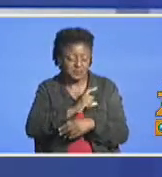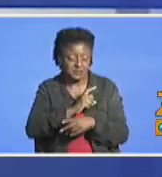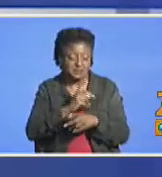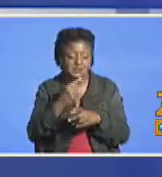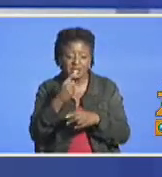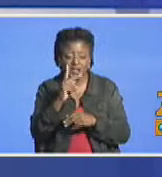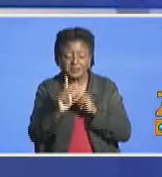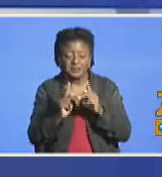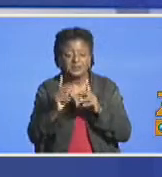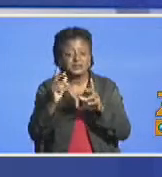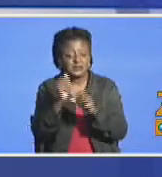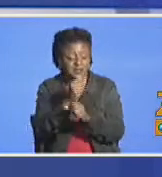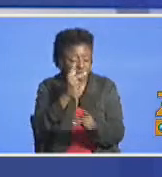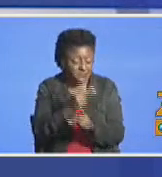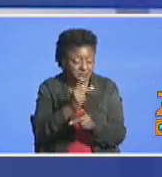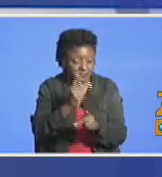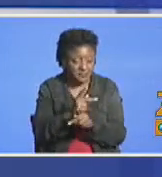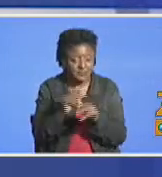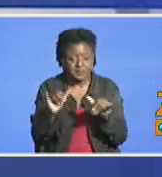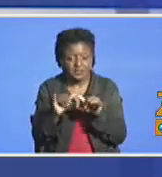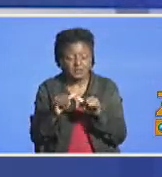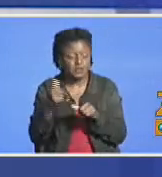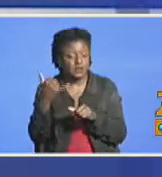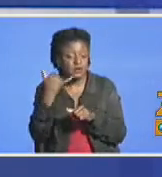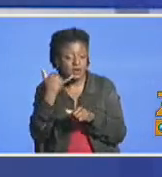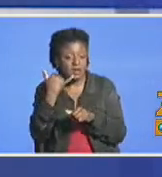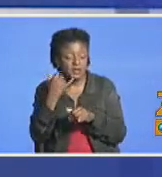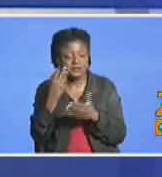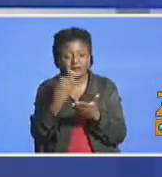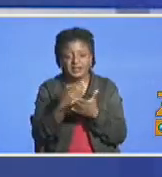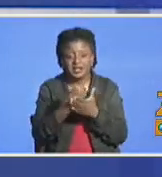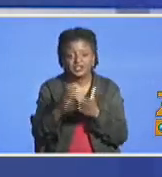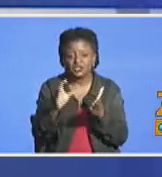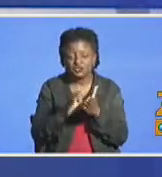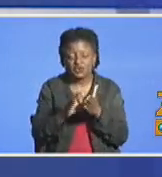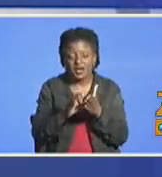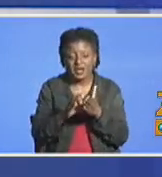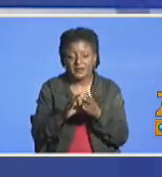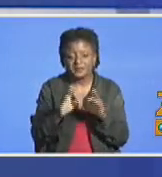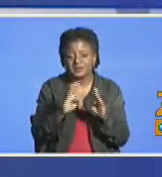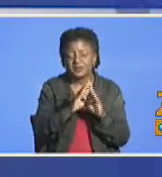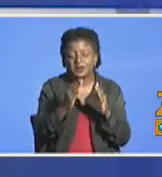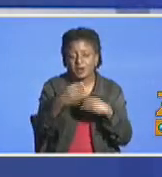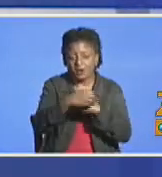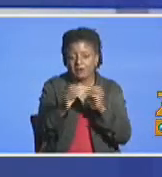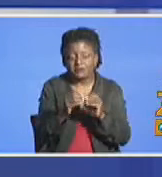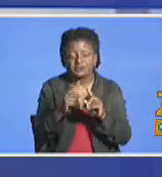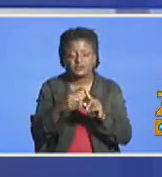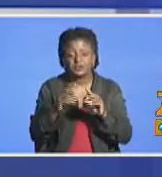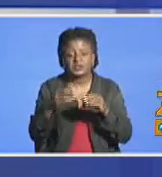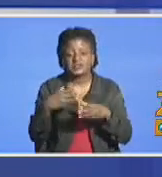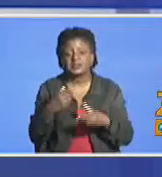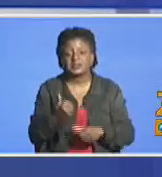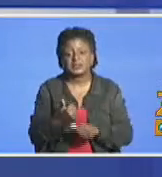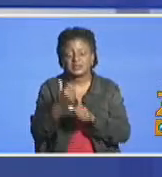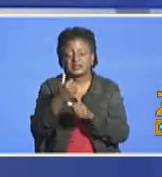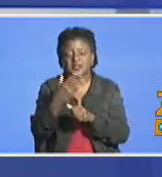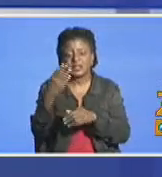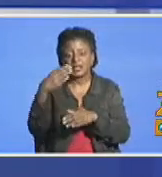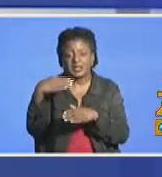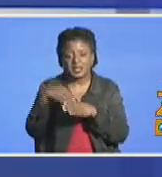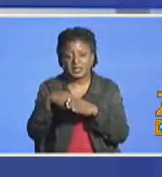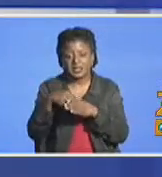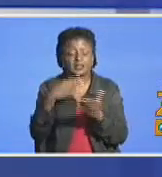preventative measures by calling the Financial Crimes Investigations Branch to assist them in verifying the legitimacy of a